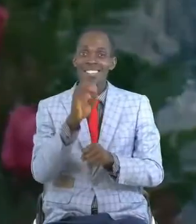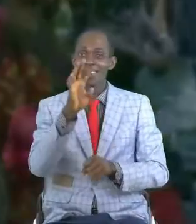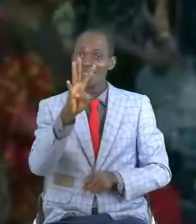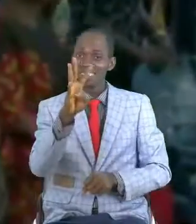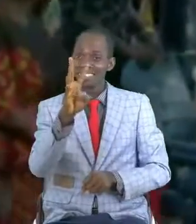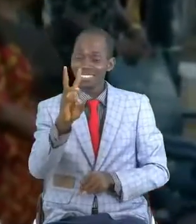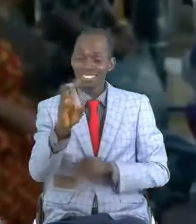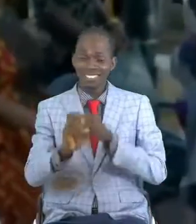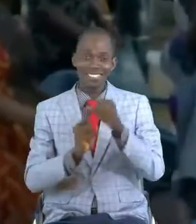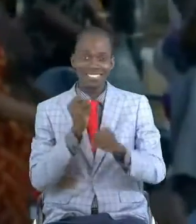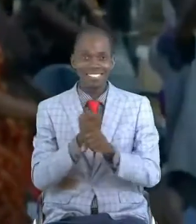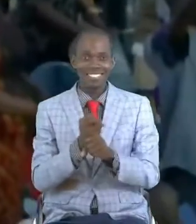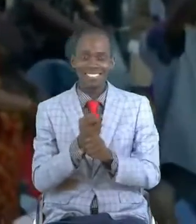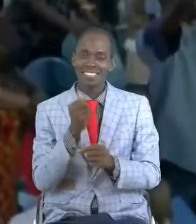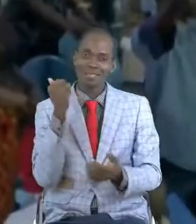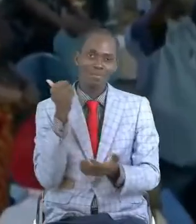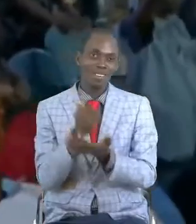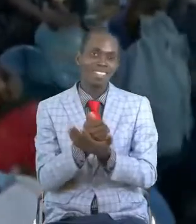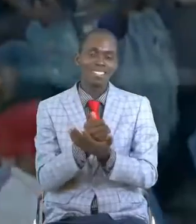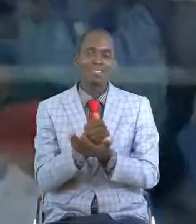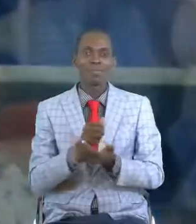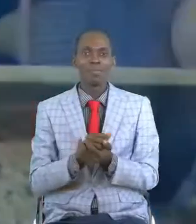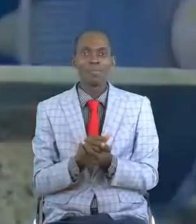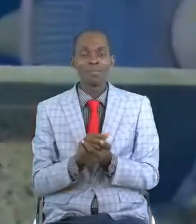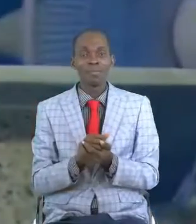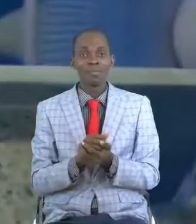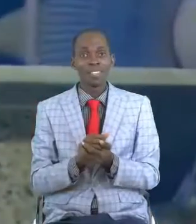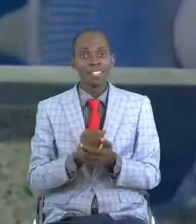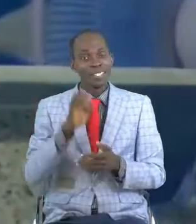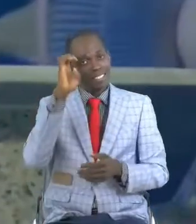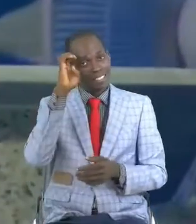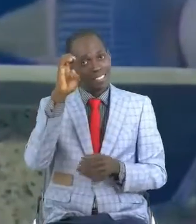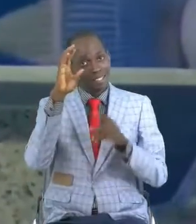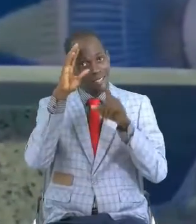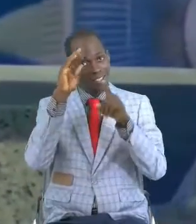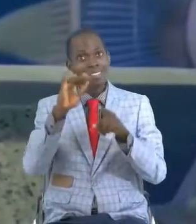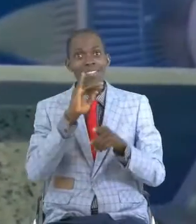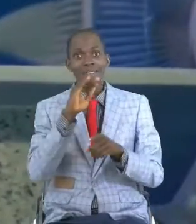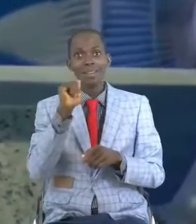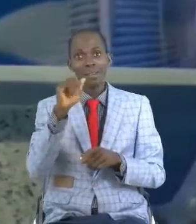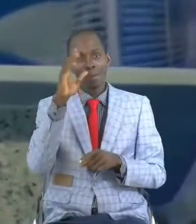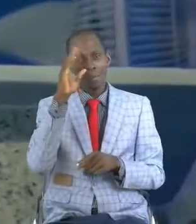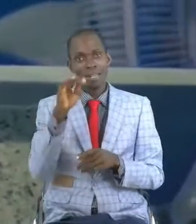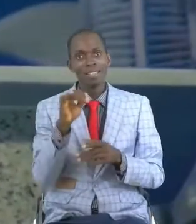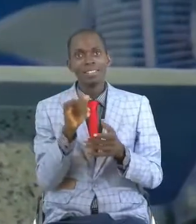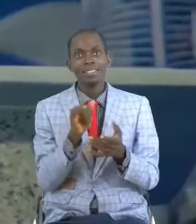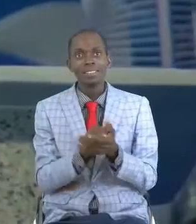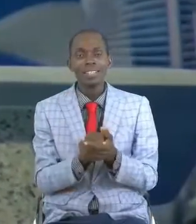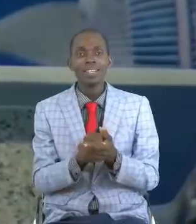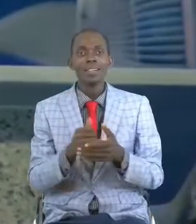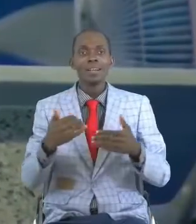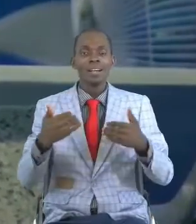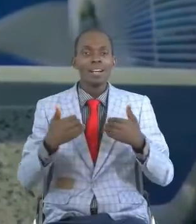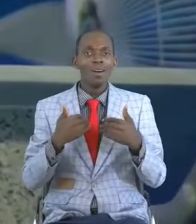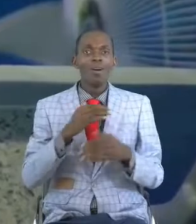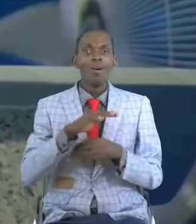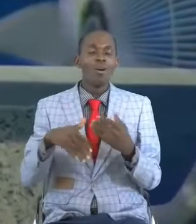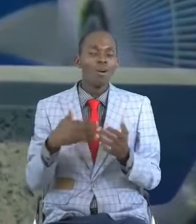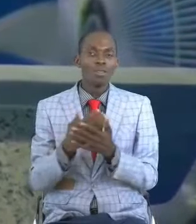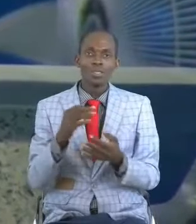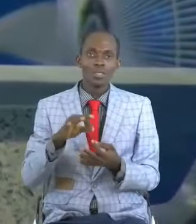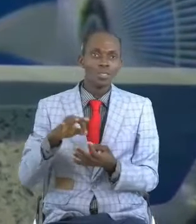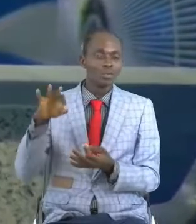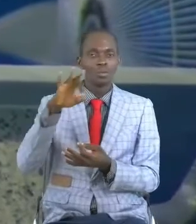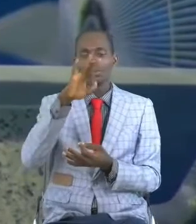Amen. He's a man with many spiritual qualities nobody can describe and